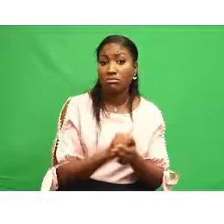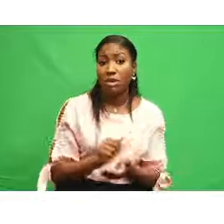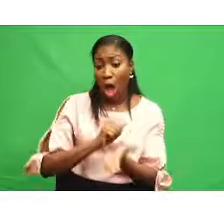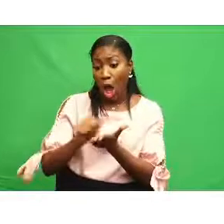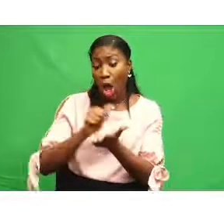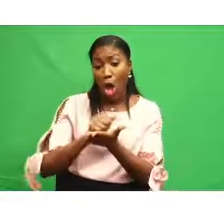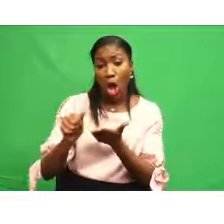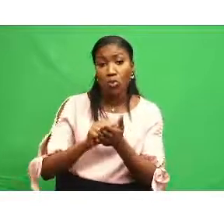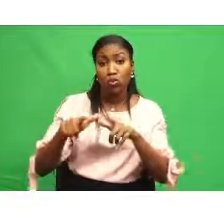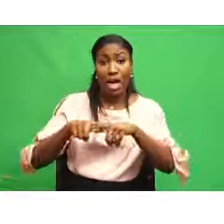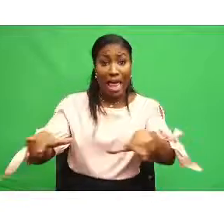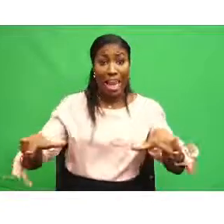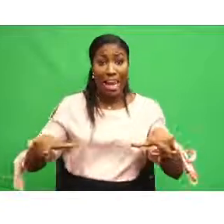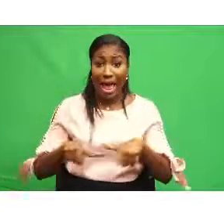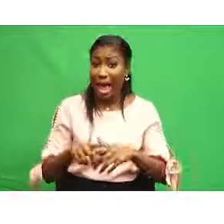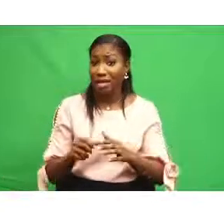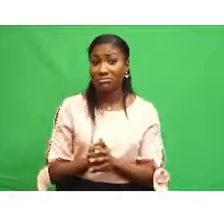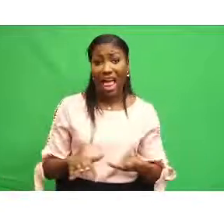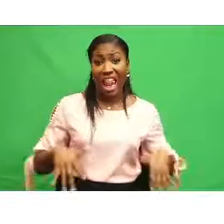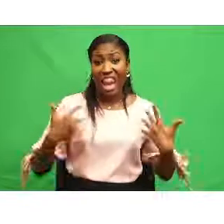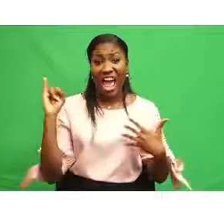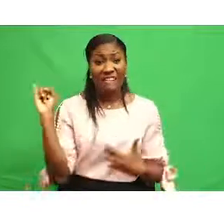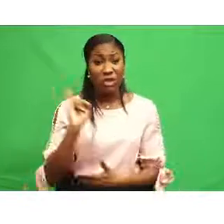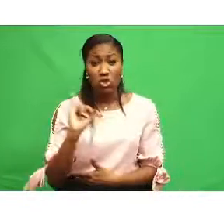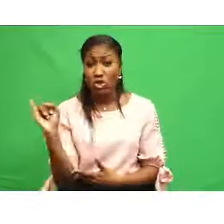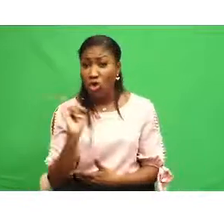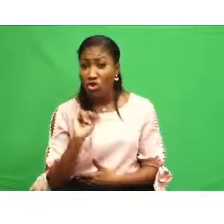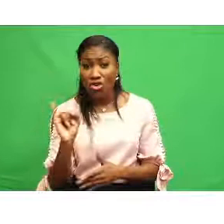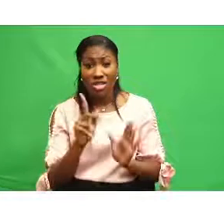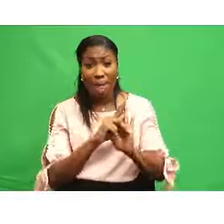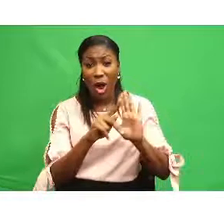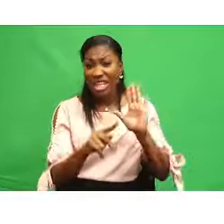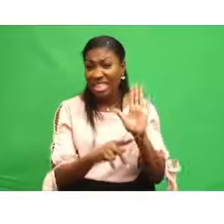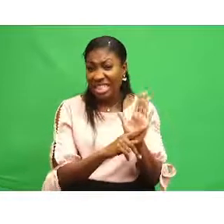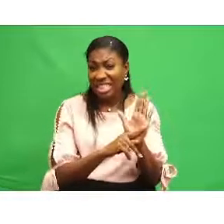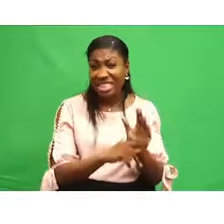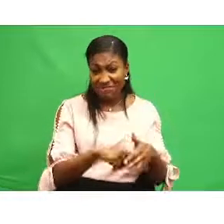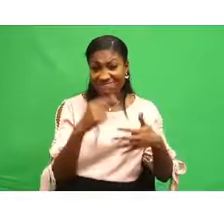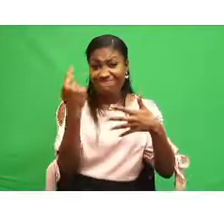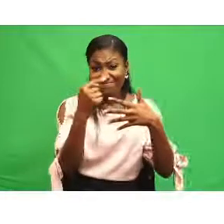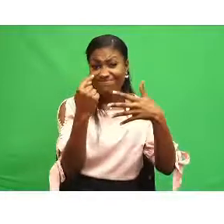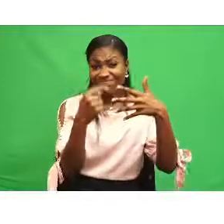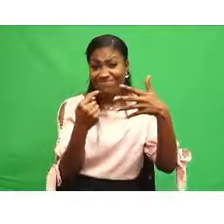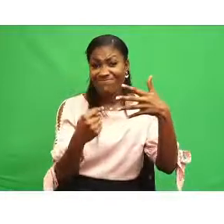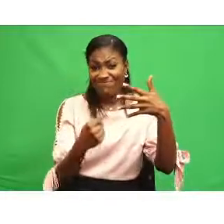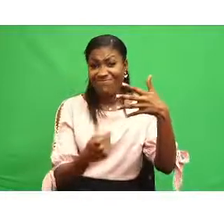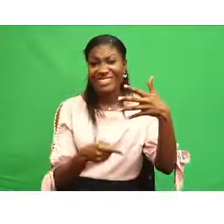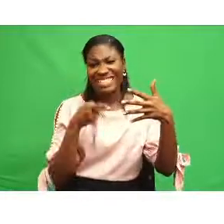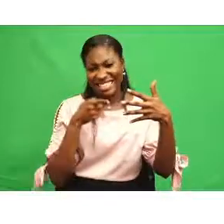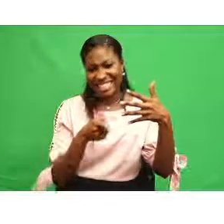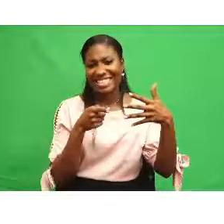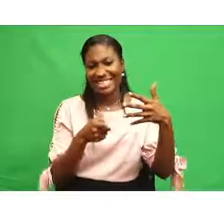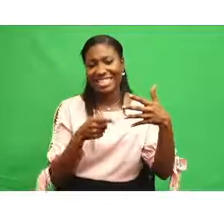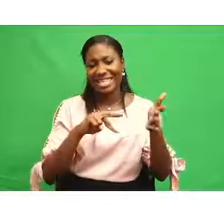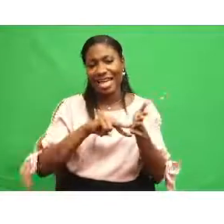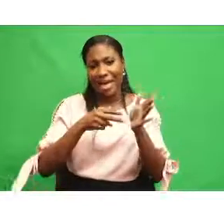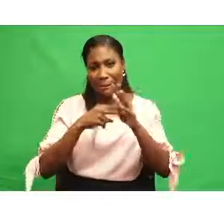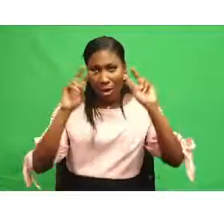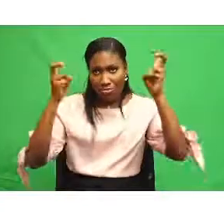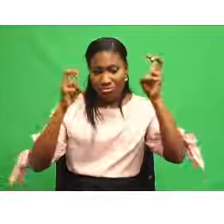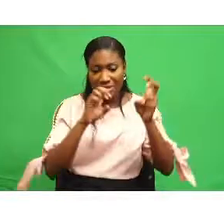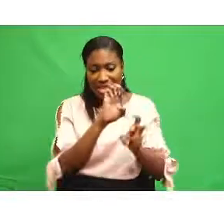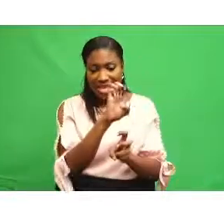accounts, land, life insurance policies. All of these are aspects of your